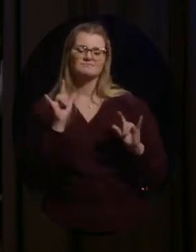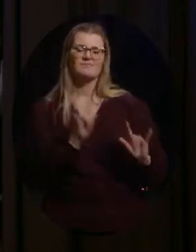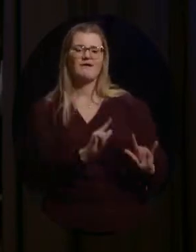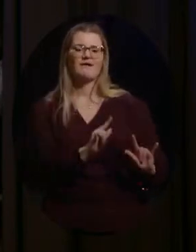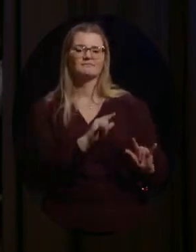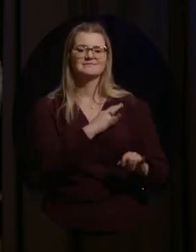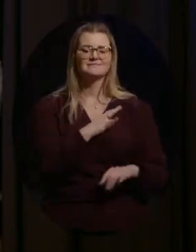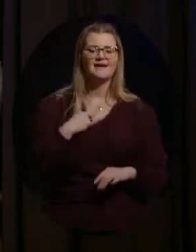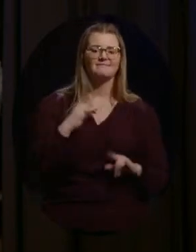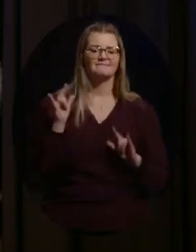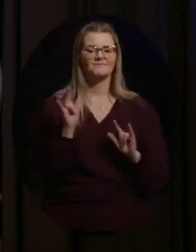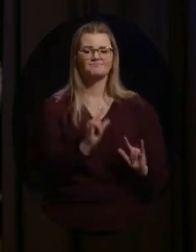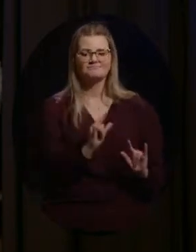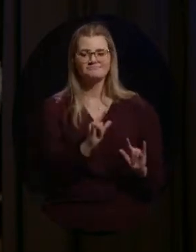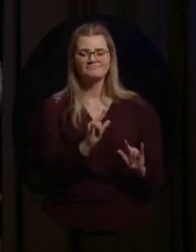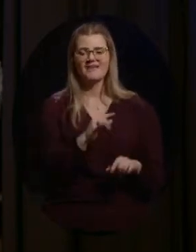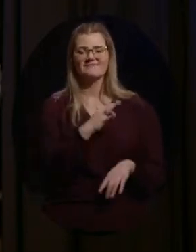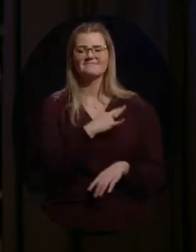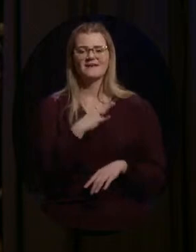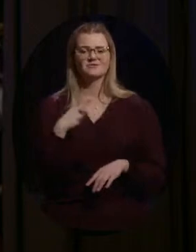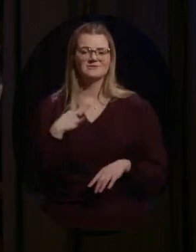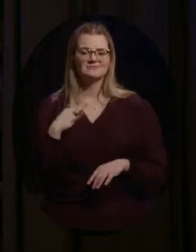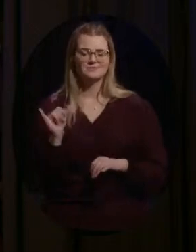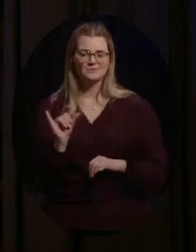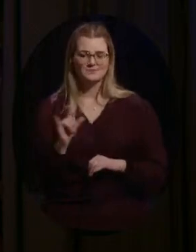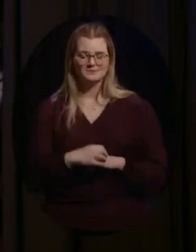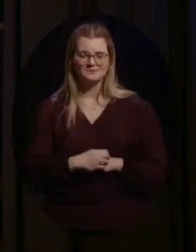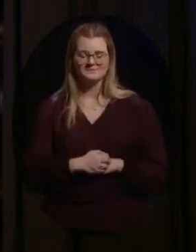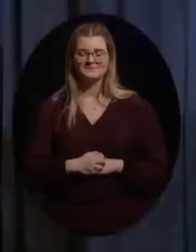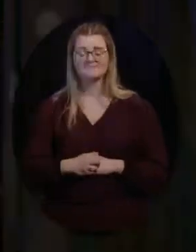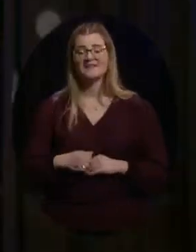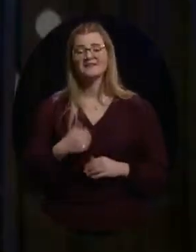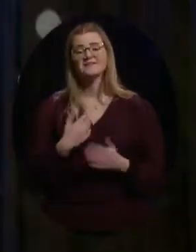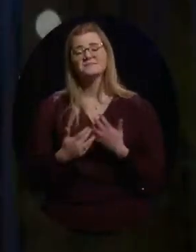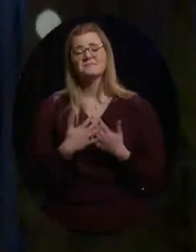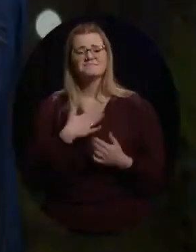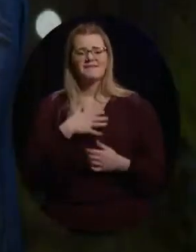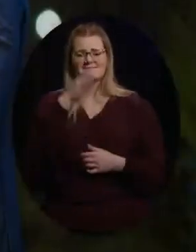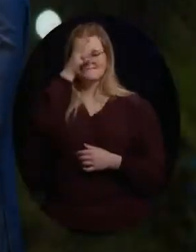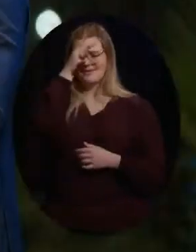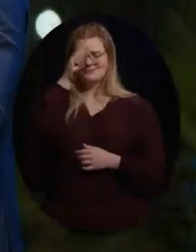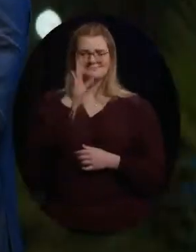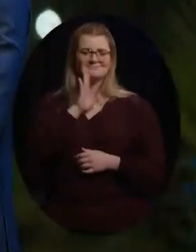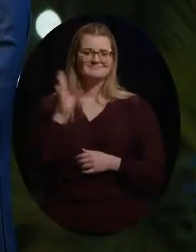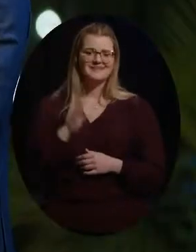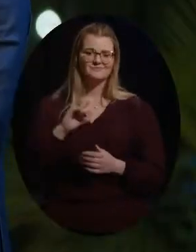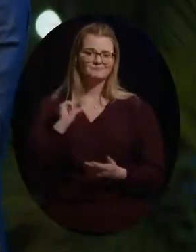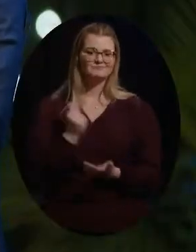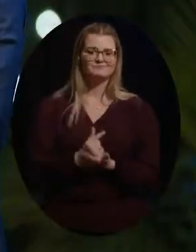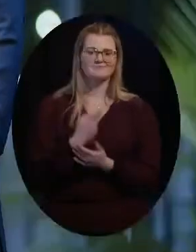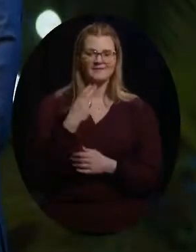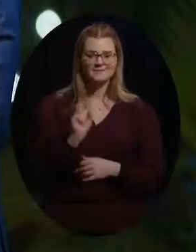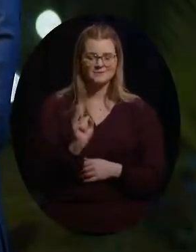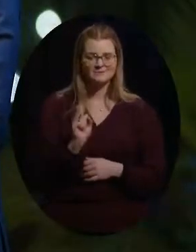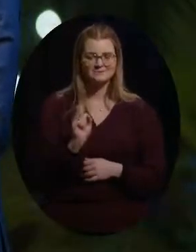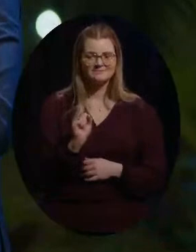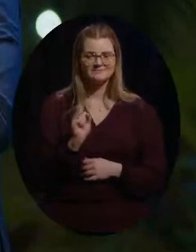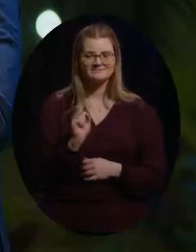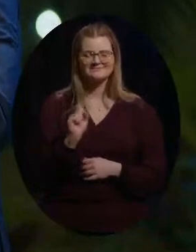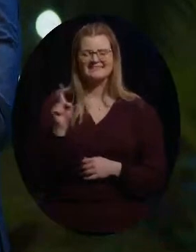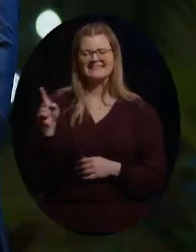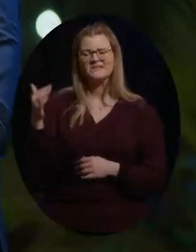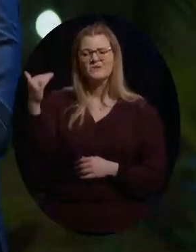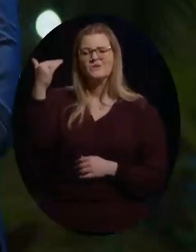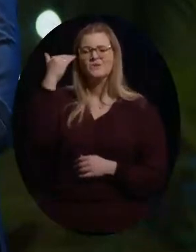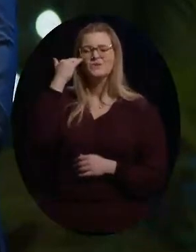by the staff, and by the faculty. And even though my father never graduated from high school, he knew